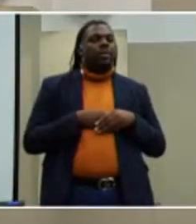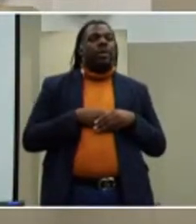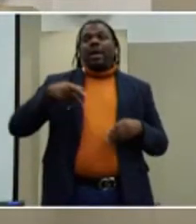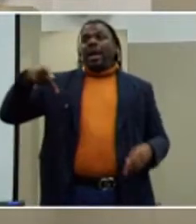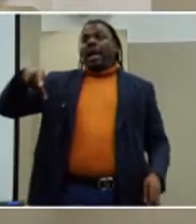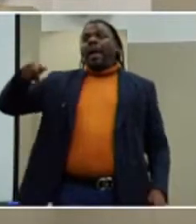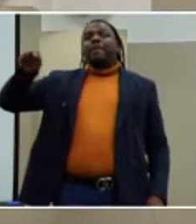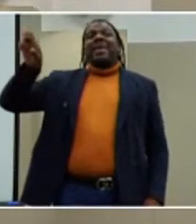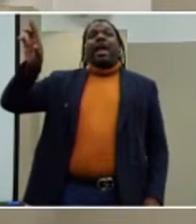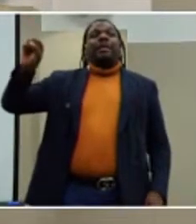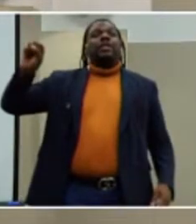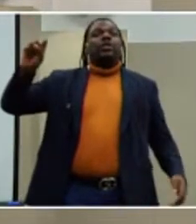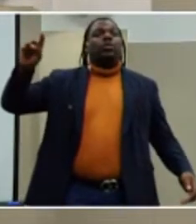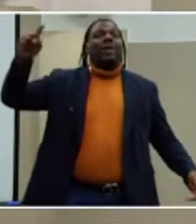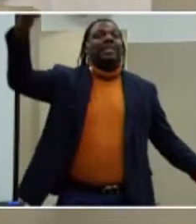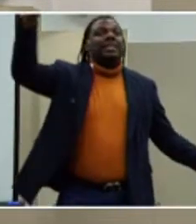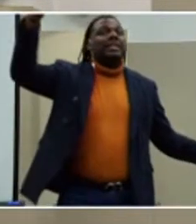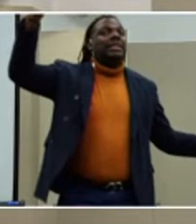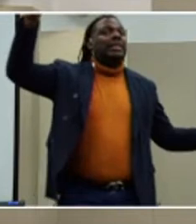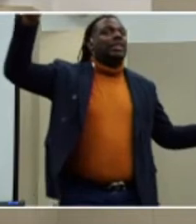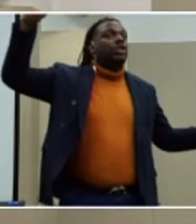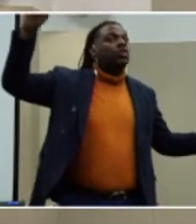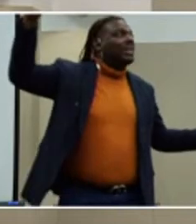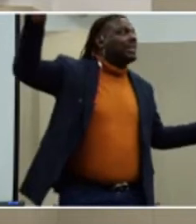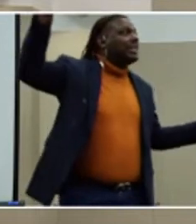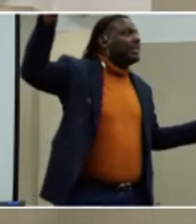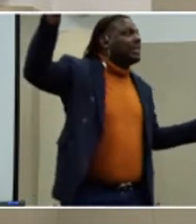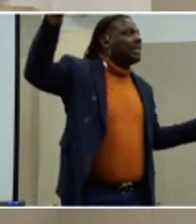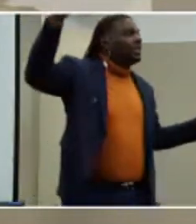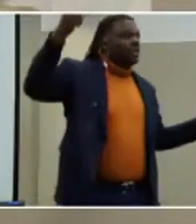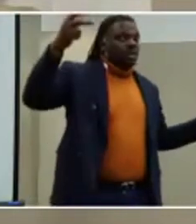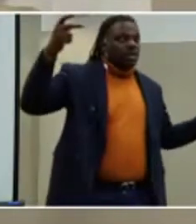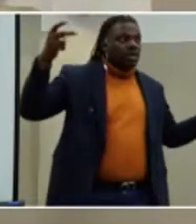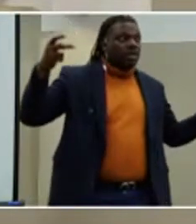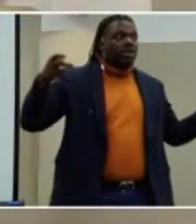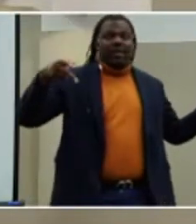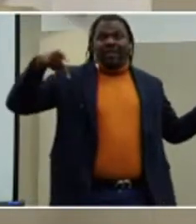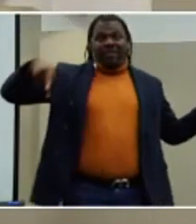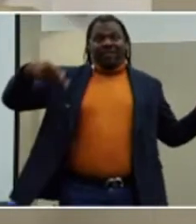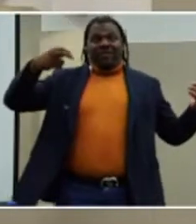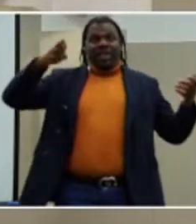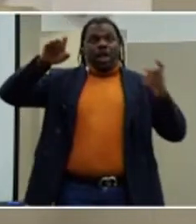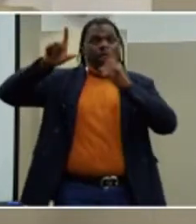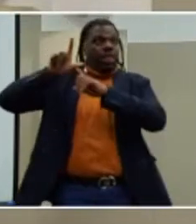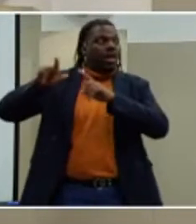Paris, going once, going twice? No, I think somebody raised their hand back there. All right, Phil?